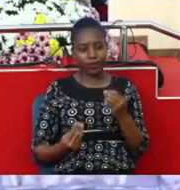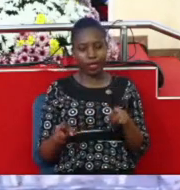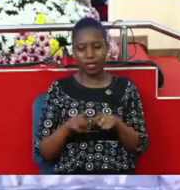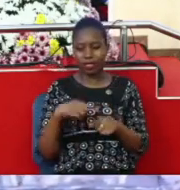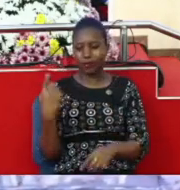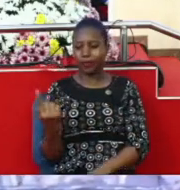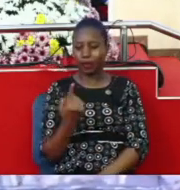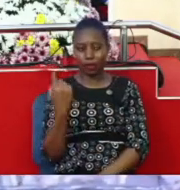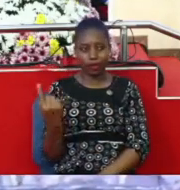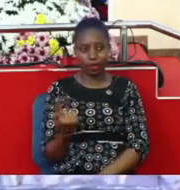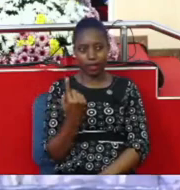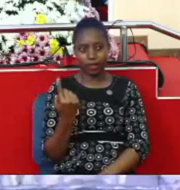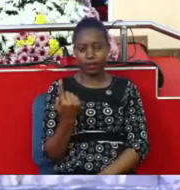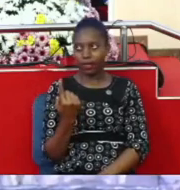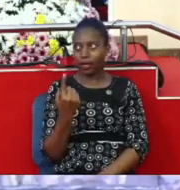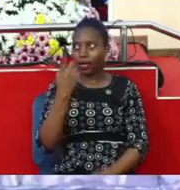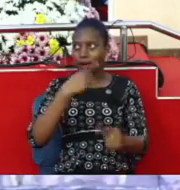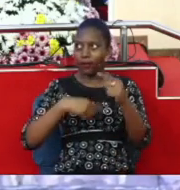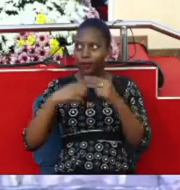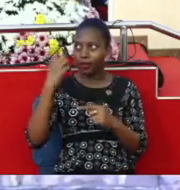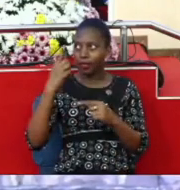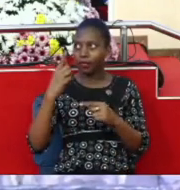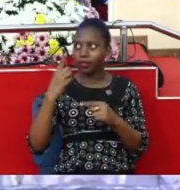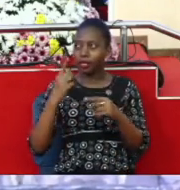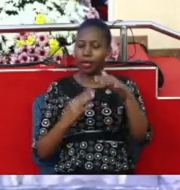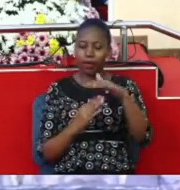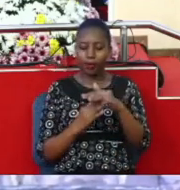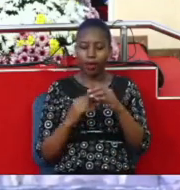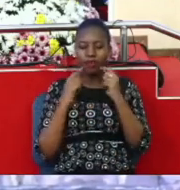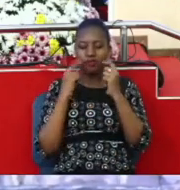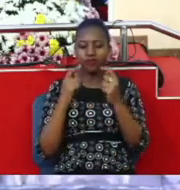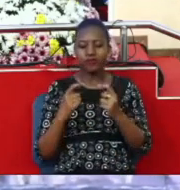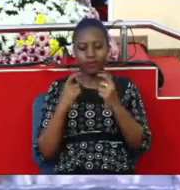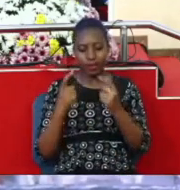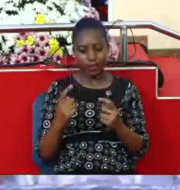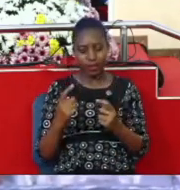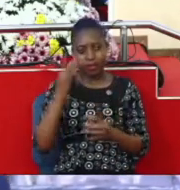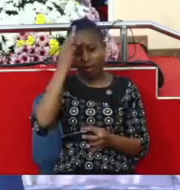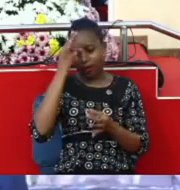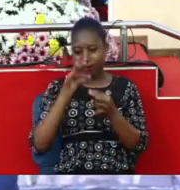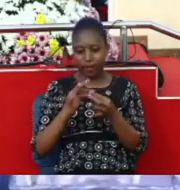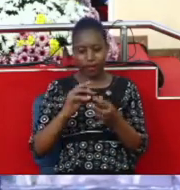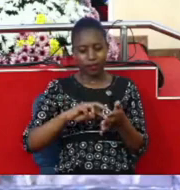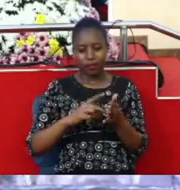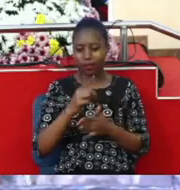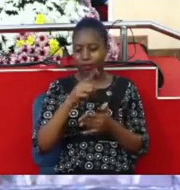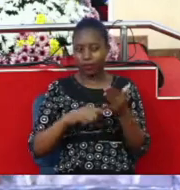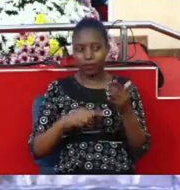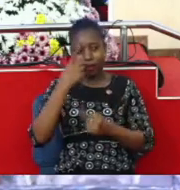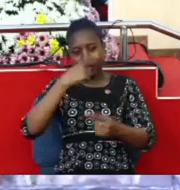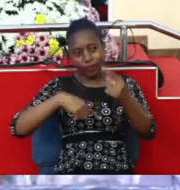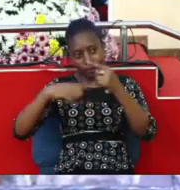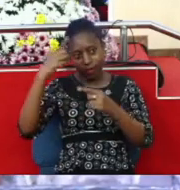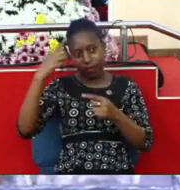Victory over sin. Faith is the victory. Imani ni ushindi. And if the then faith